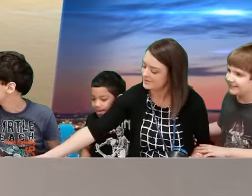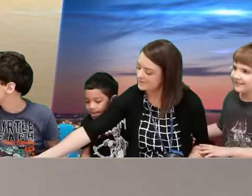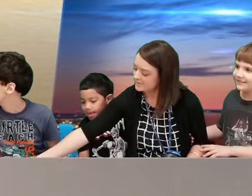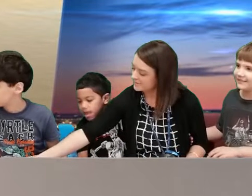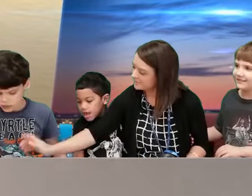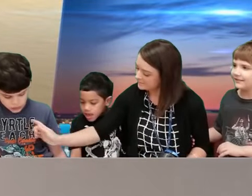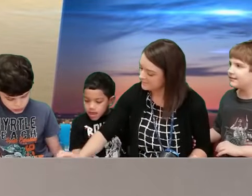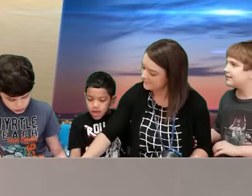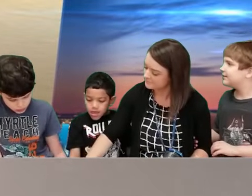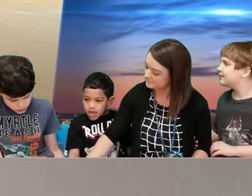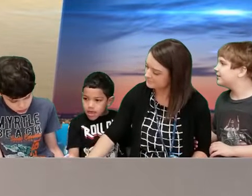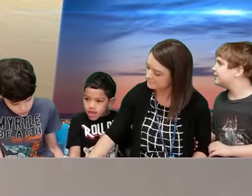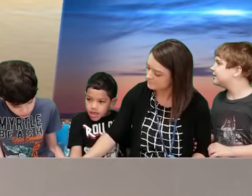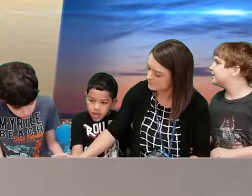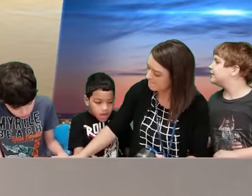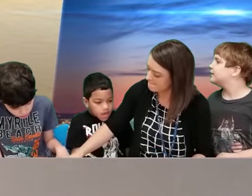David!